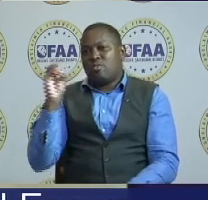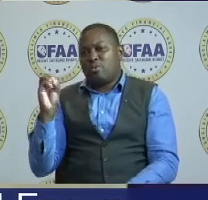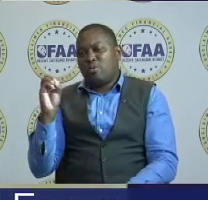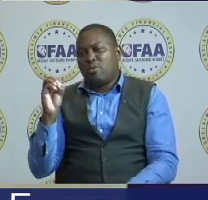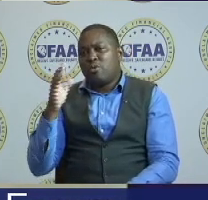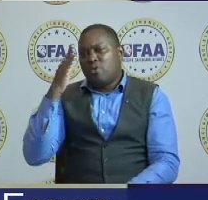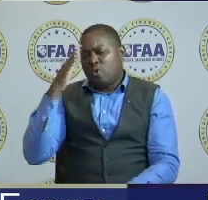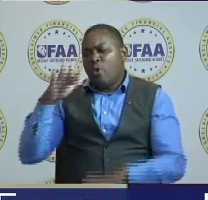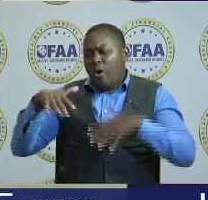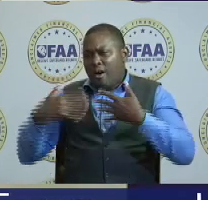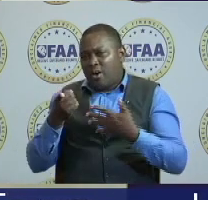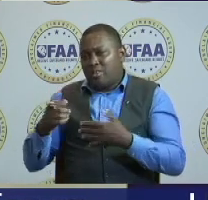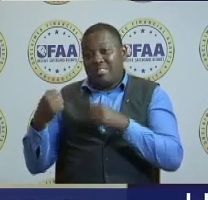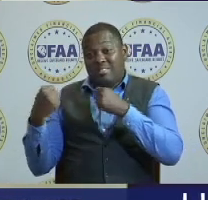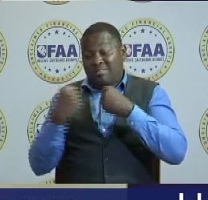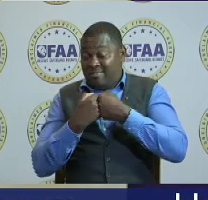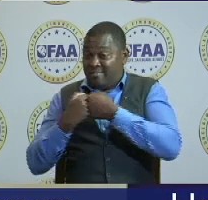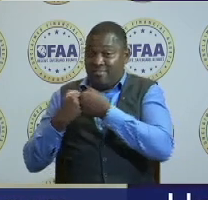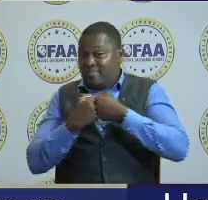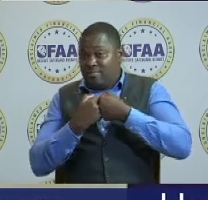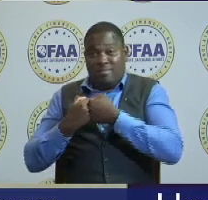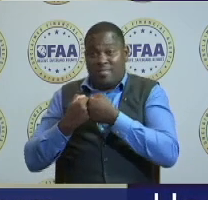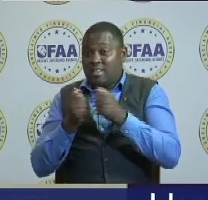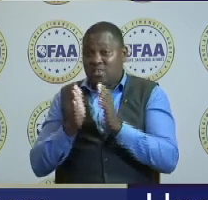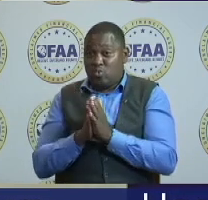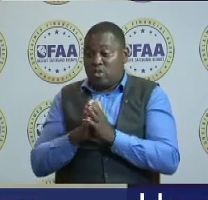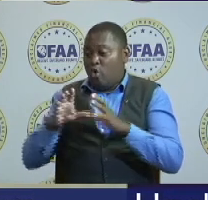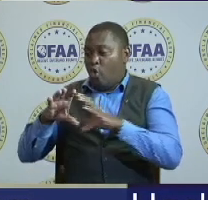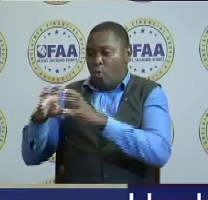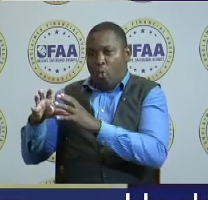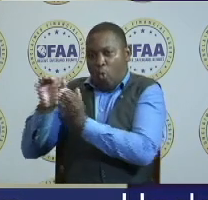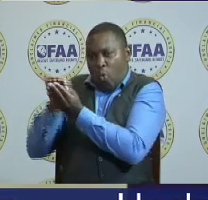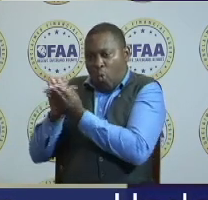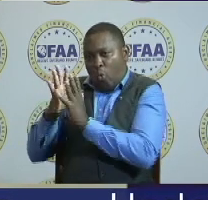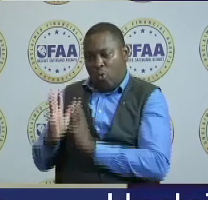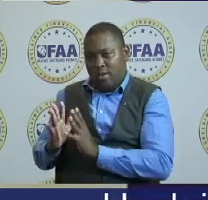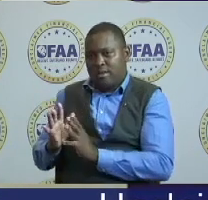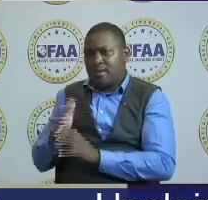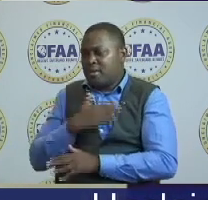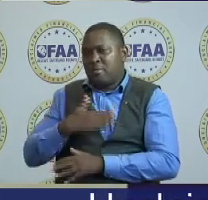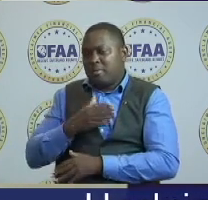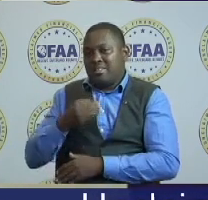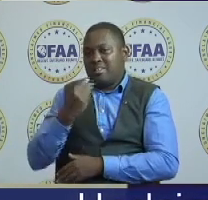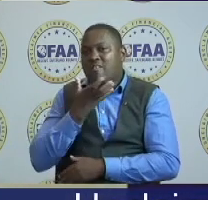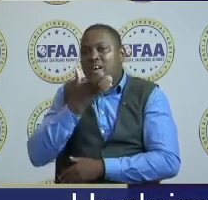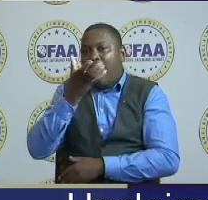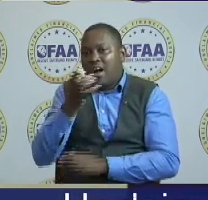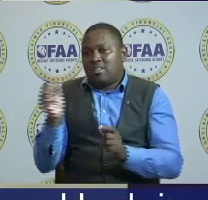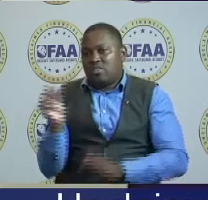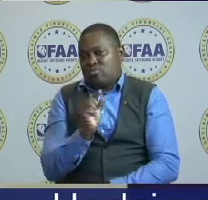also being a challenge to the holders themselves to actually fulfill this. But I'm sure you could give us just a brief answer to that. Then